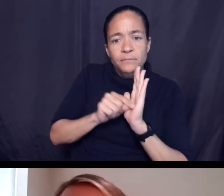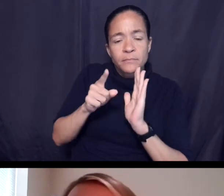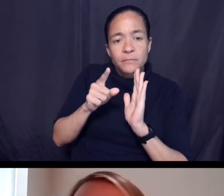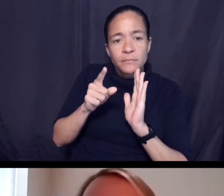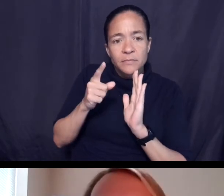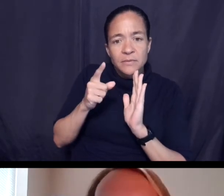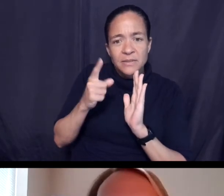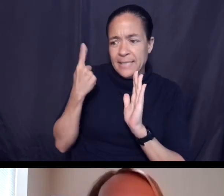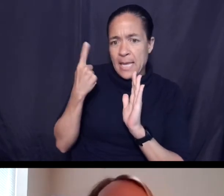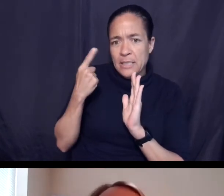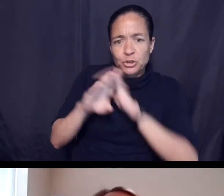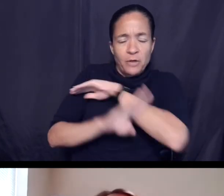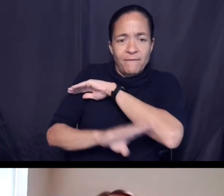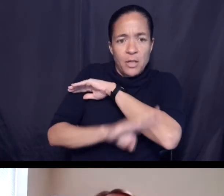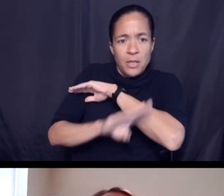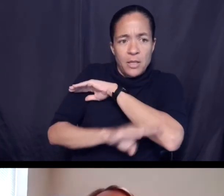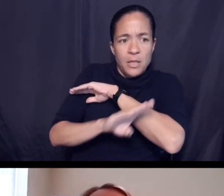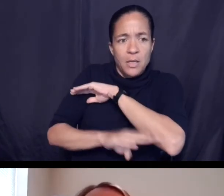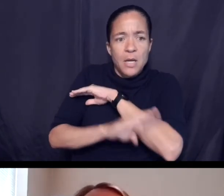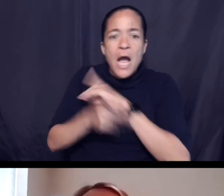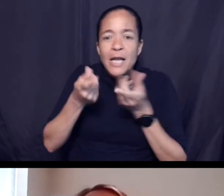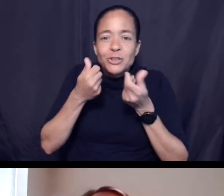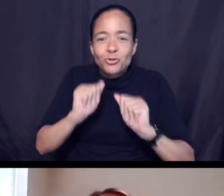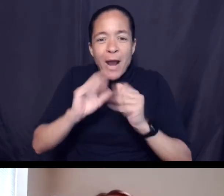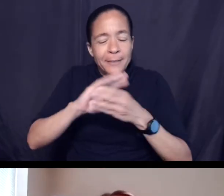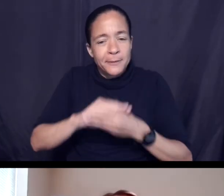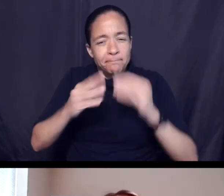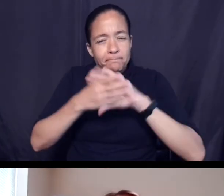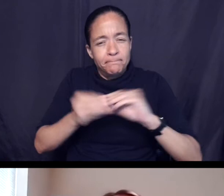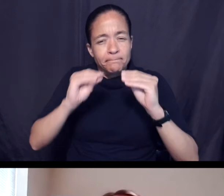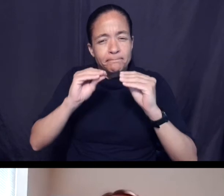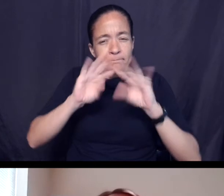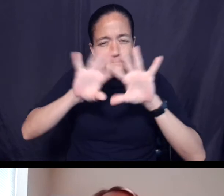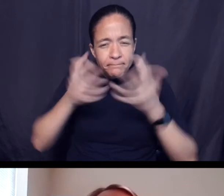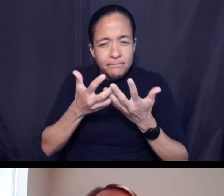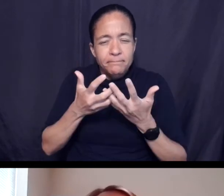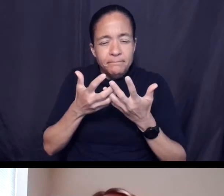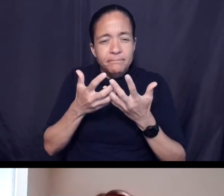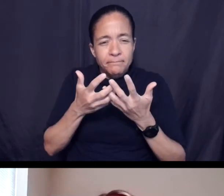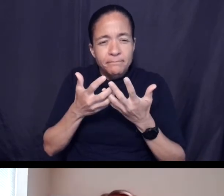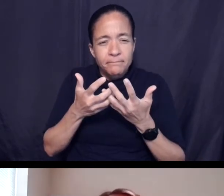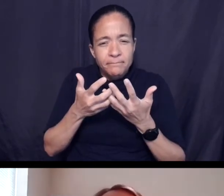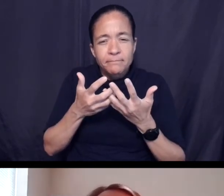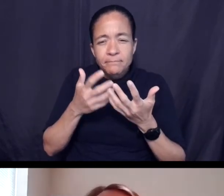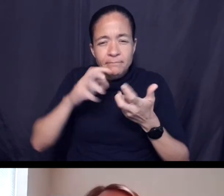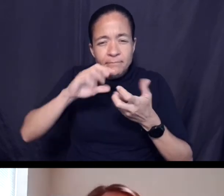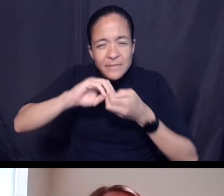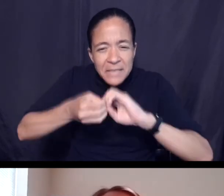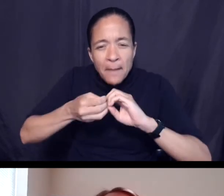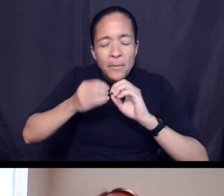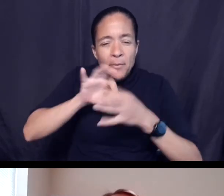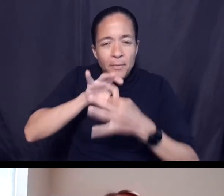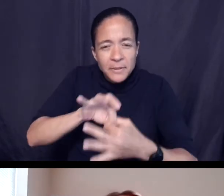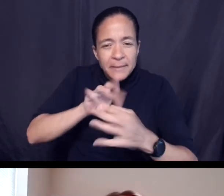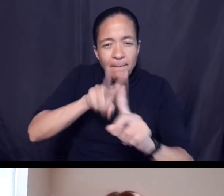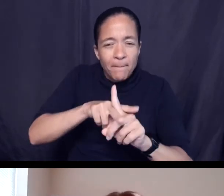the UK, and it kind of tried to quantify this, which I guess is kind of a difficult thing to do because these are people's experiences